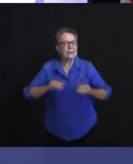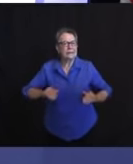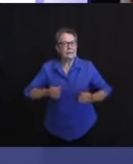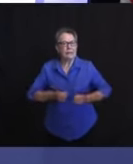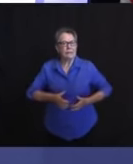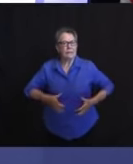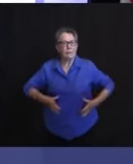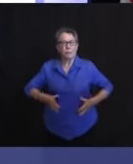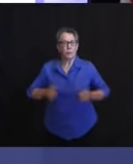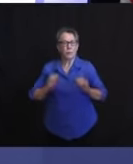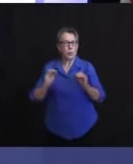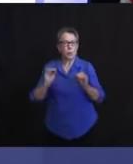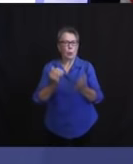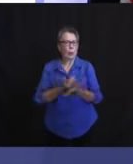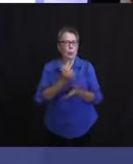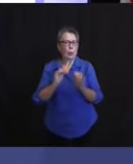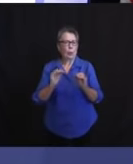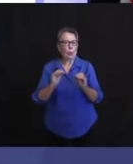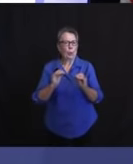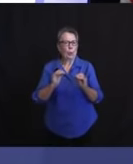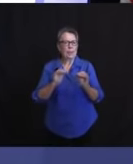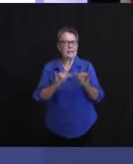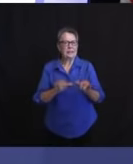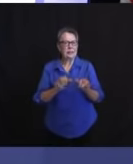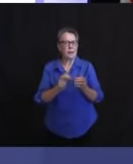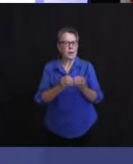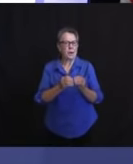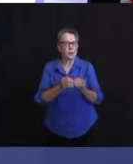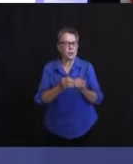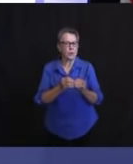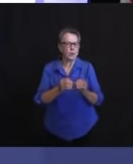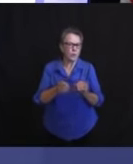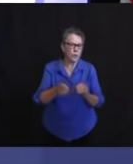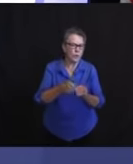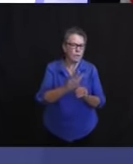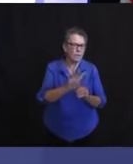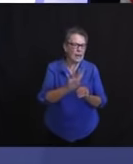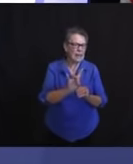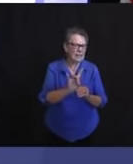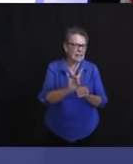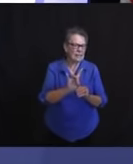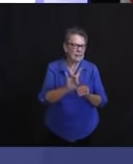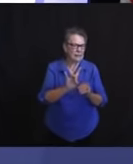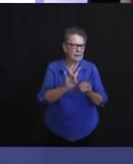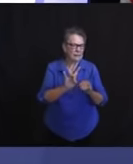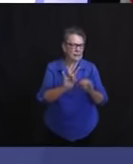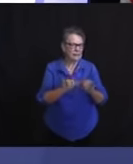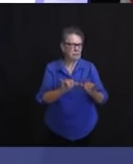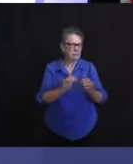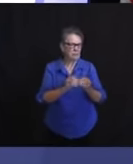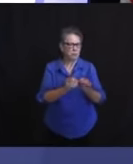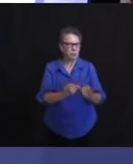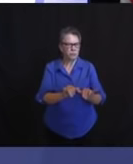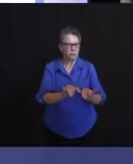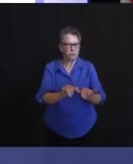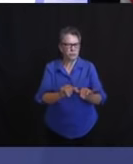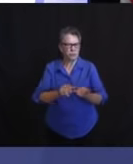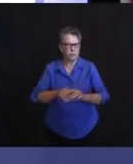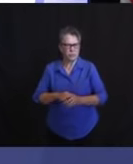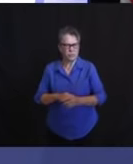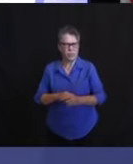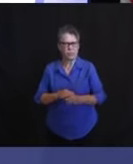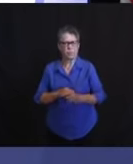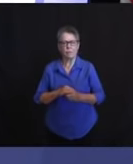state. The governor reviewed the new cases and deaths reported today. In terms of deaths, the breakdown by race